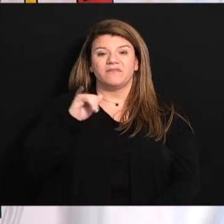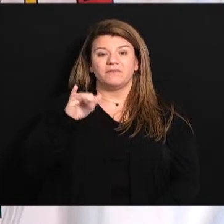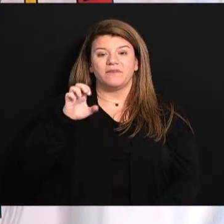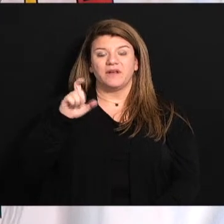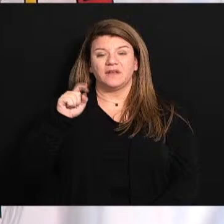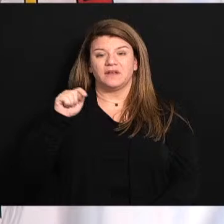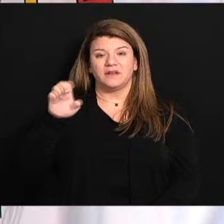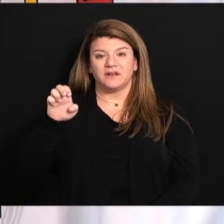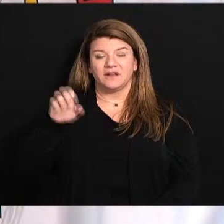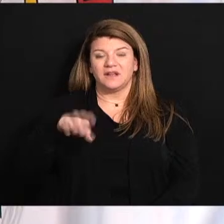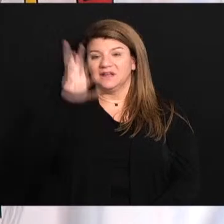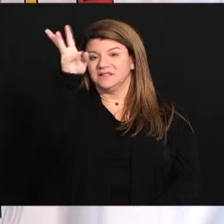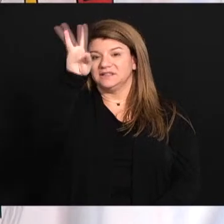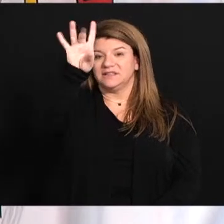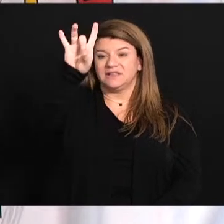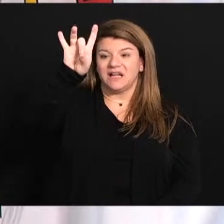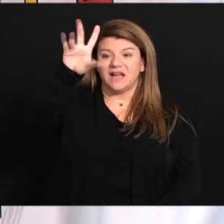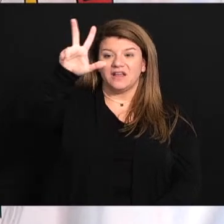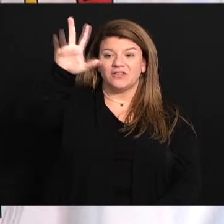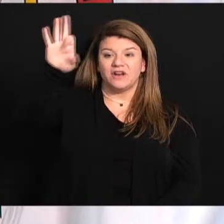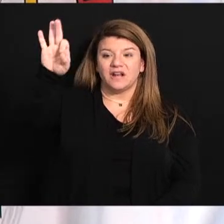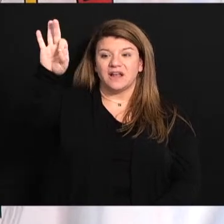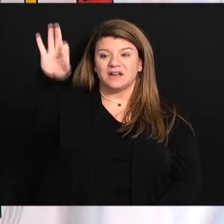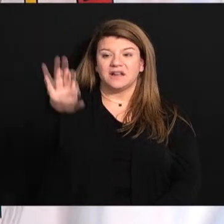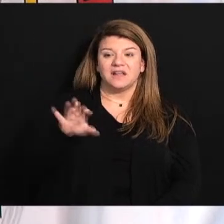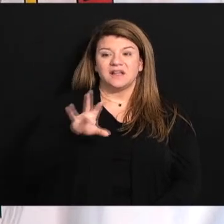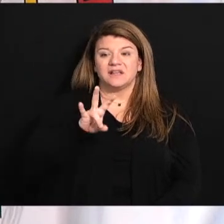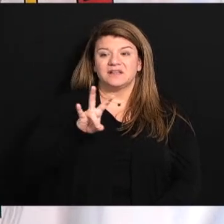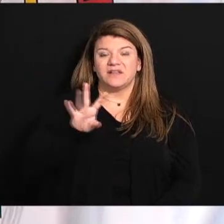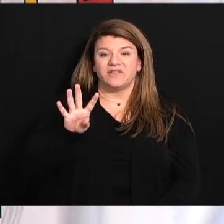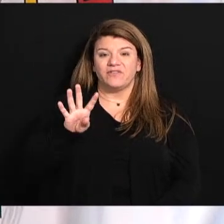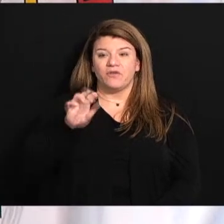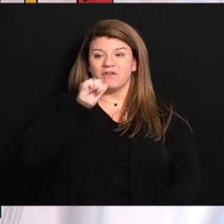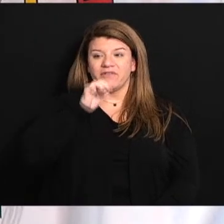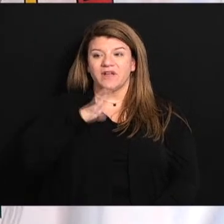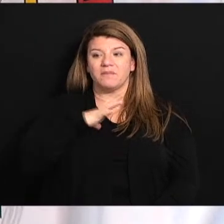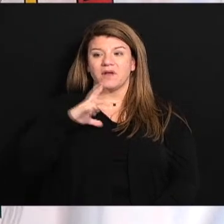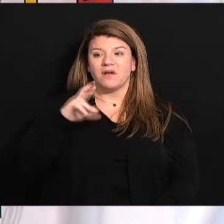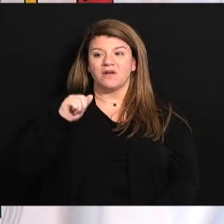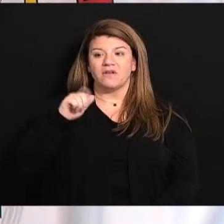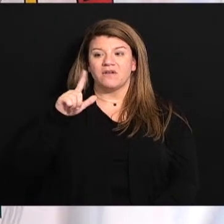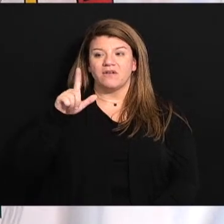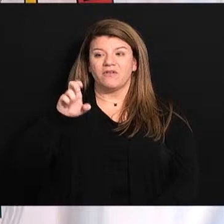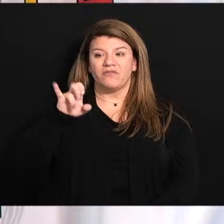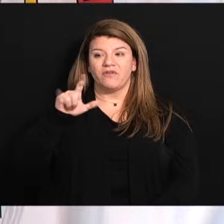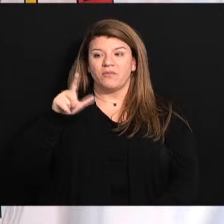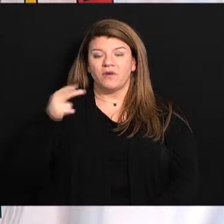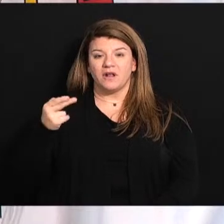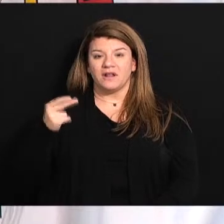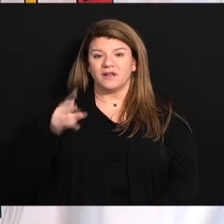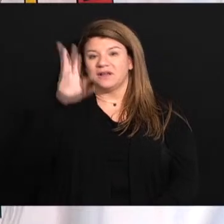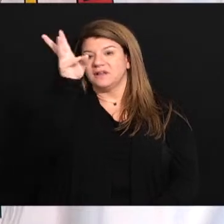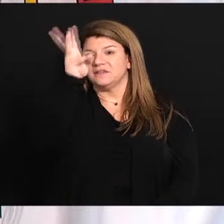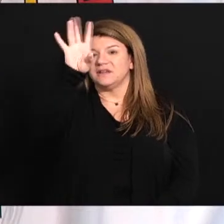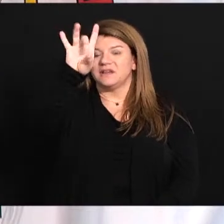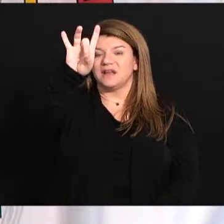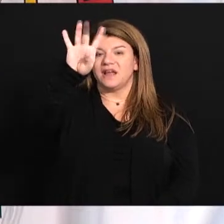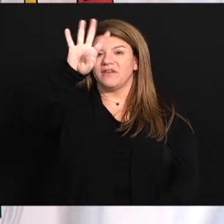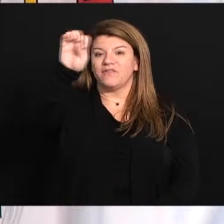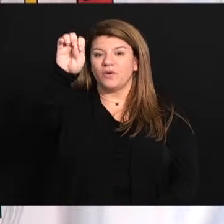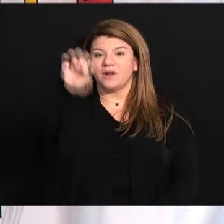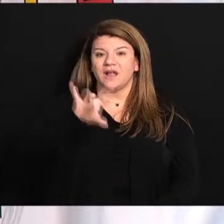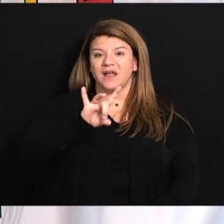County. The 6,839th death is a 74-year-old female from Raleigh County. The 6,840th death